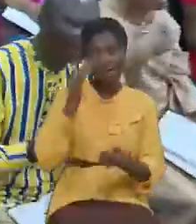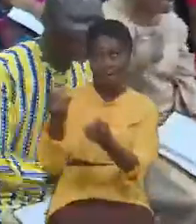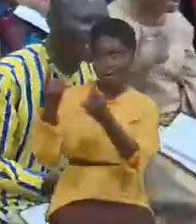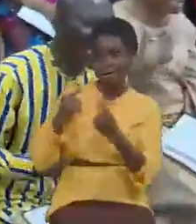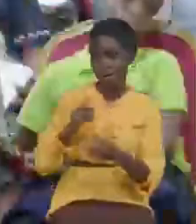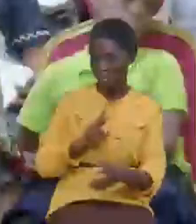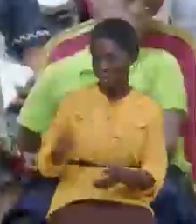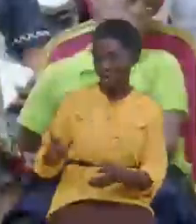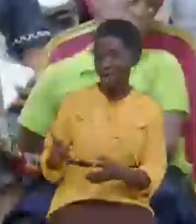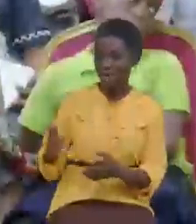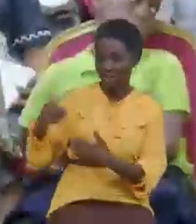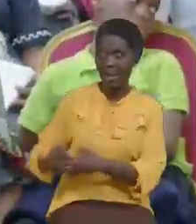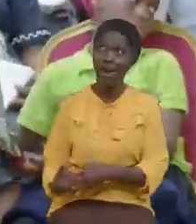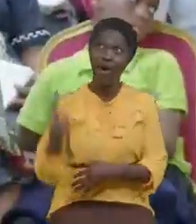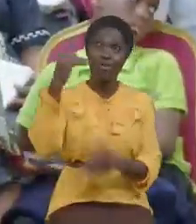up.